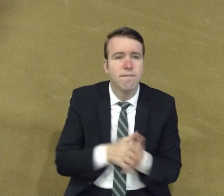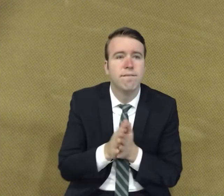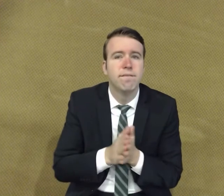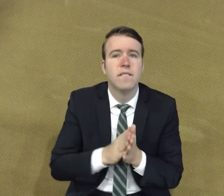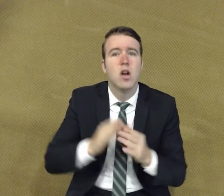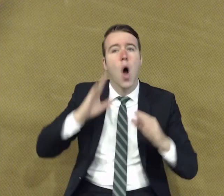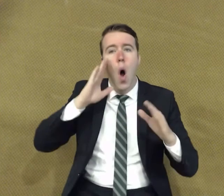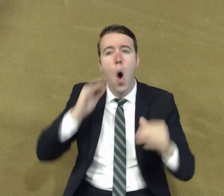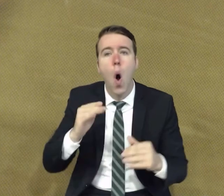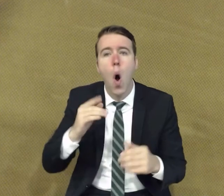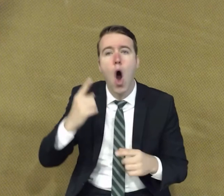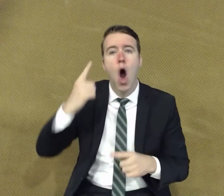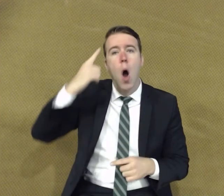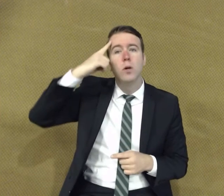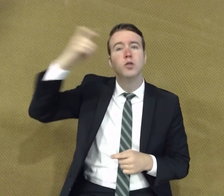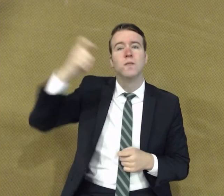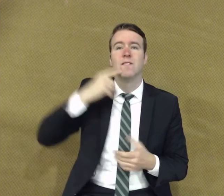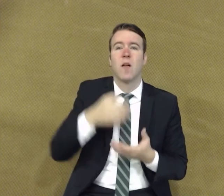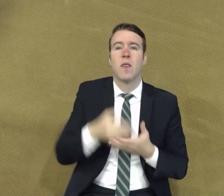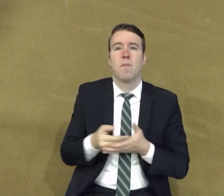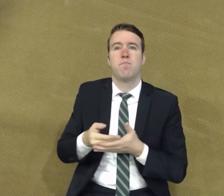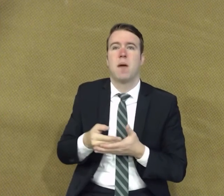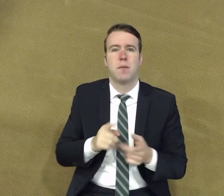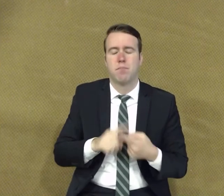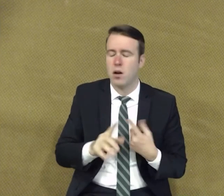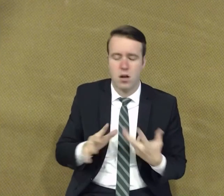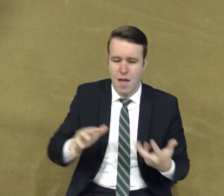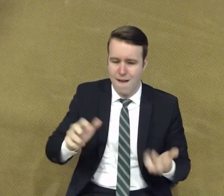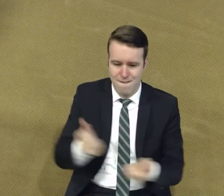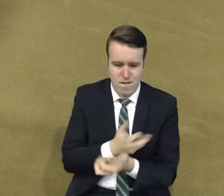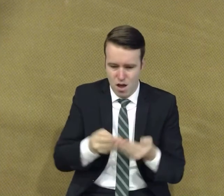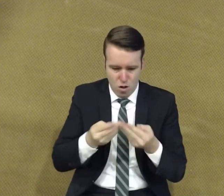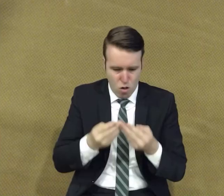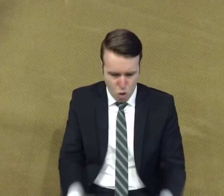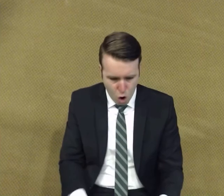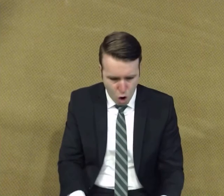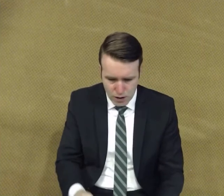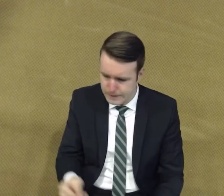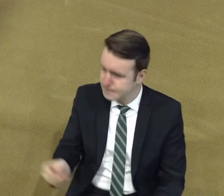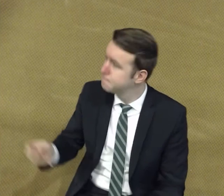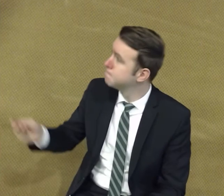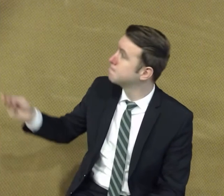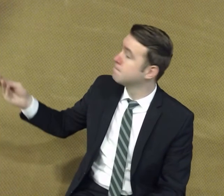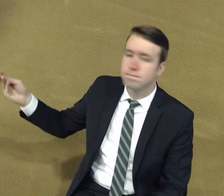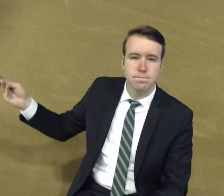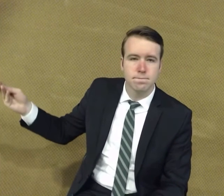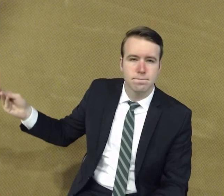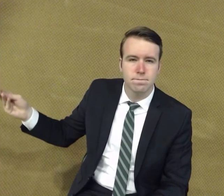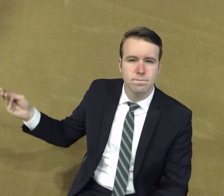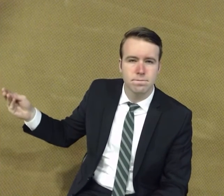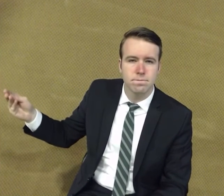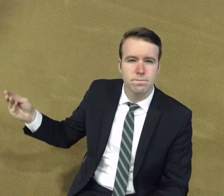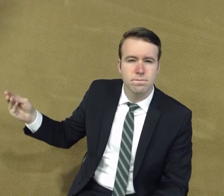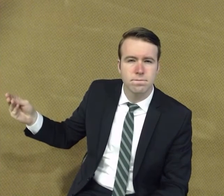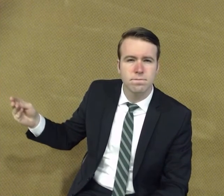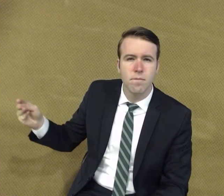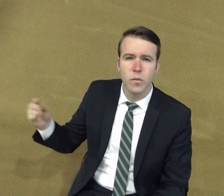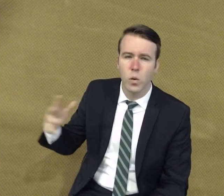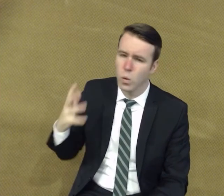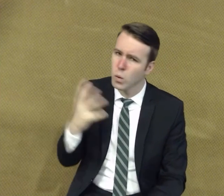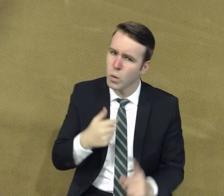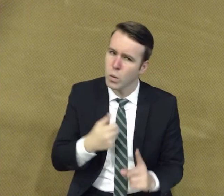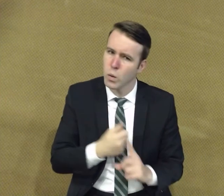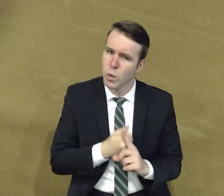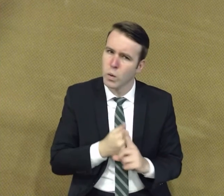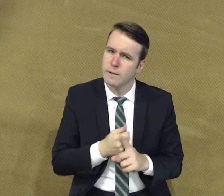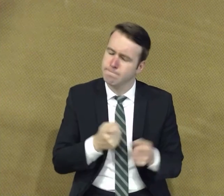for her baby. And now seeing them all dashed as she gives them to the Lord. What kind of discipline is that?